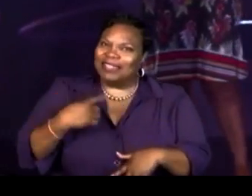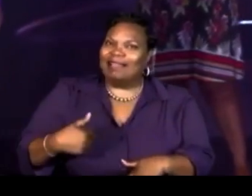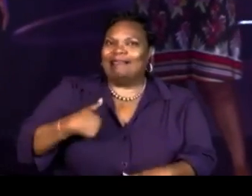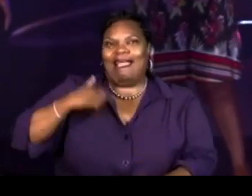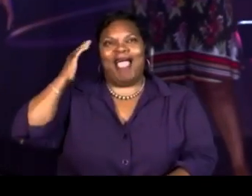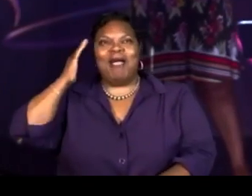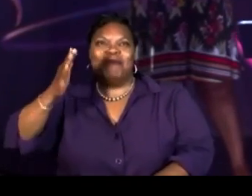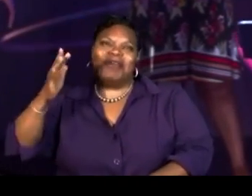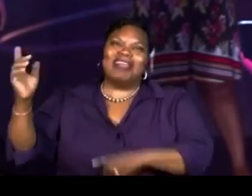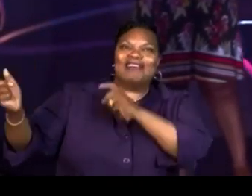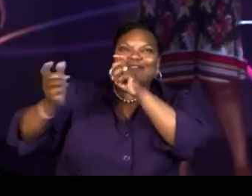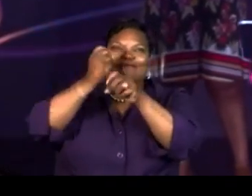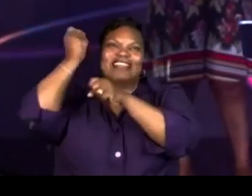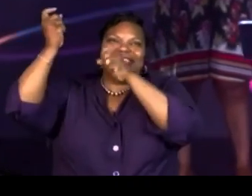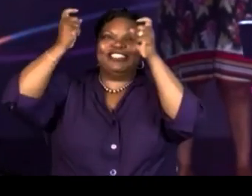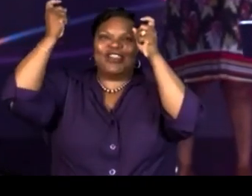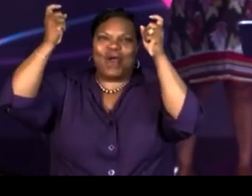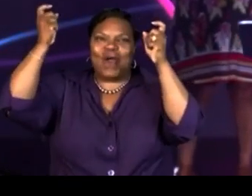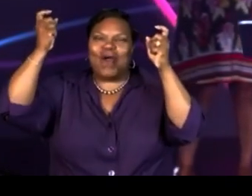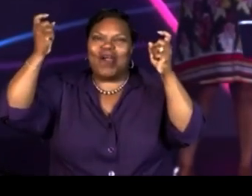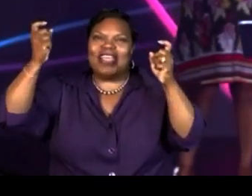rejoice. I will